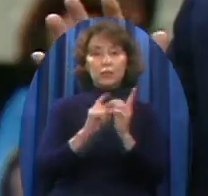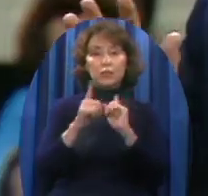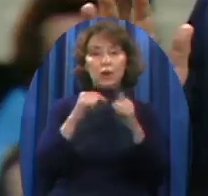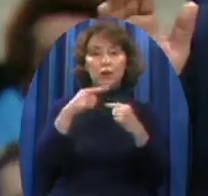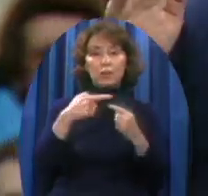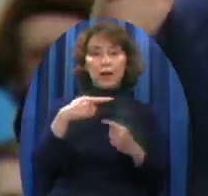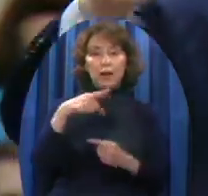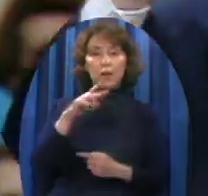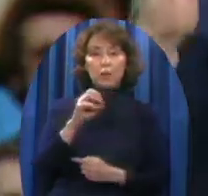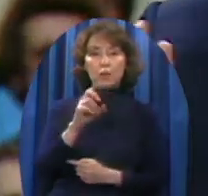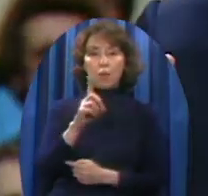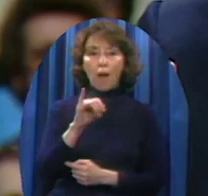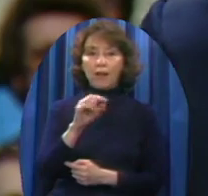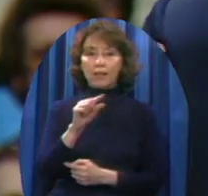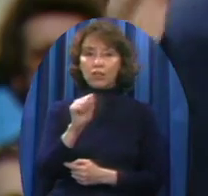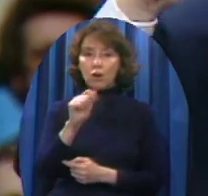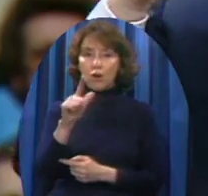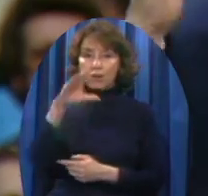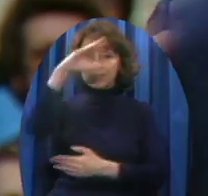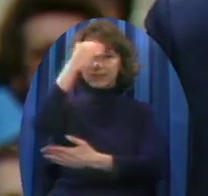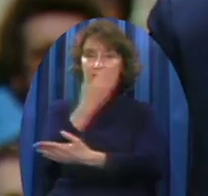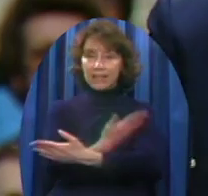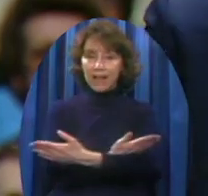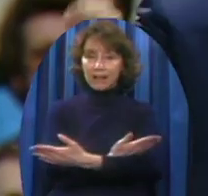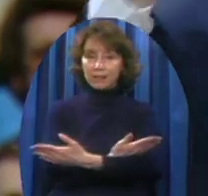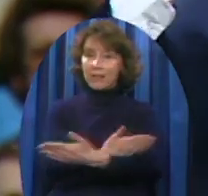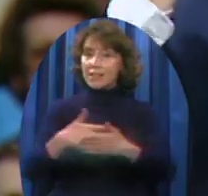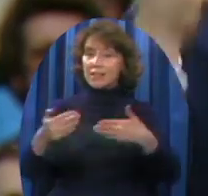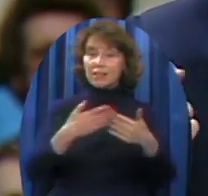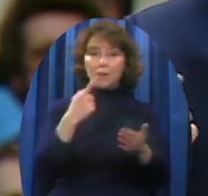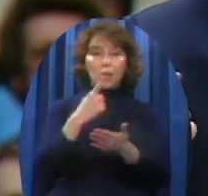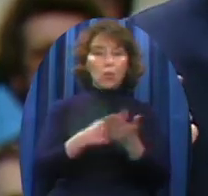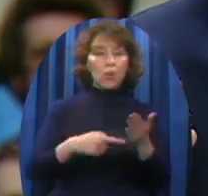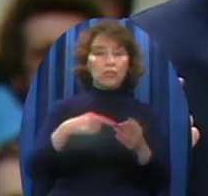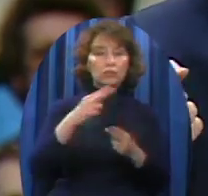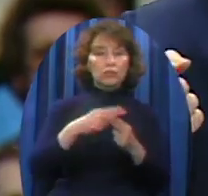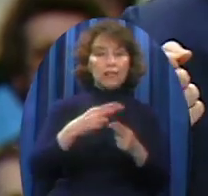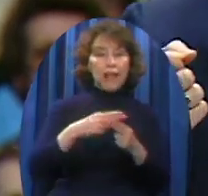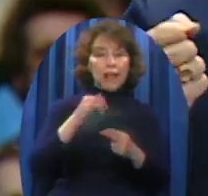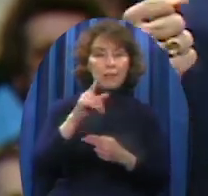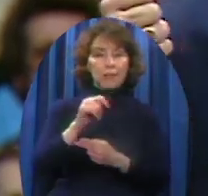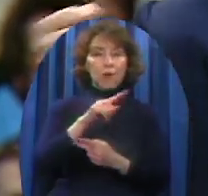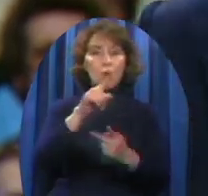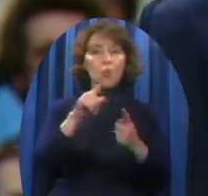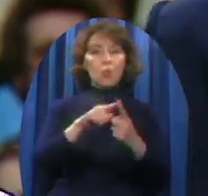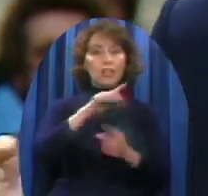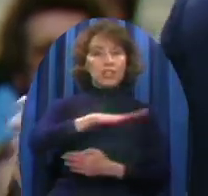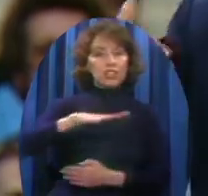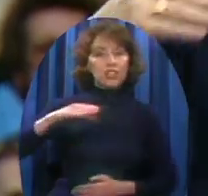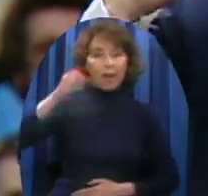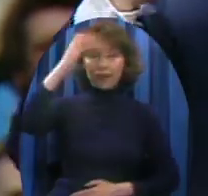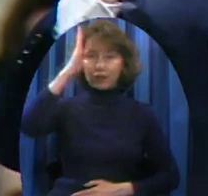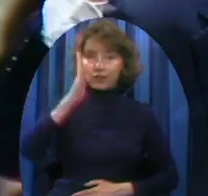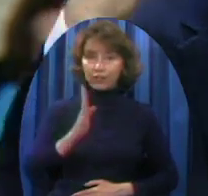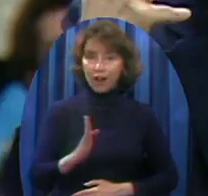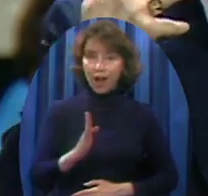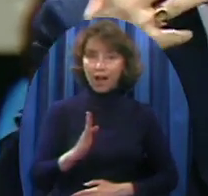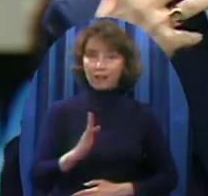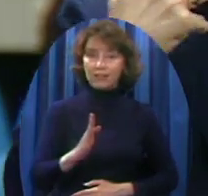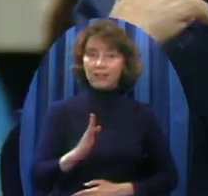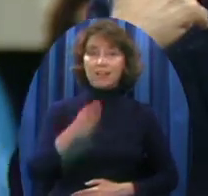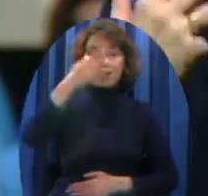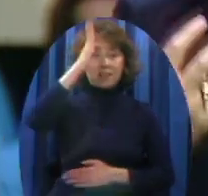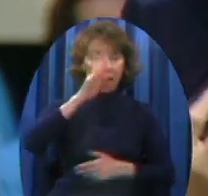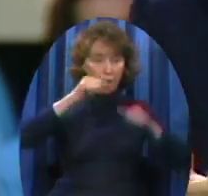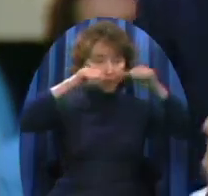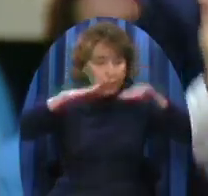you call it, when a child of God who's been blessed of God and who has loved the Lord turns his back on God and the words of